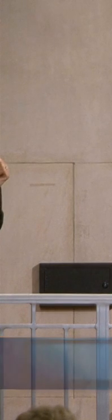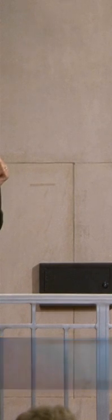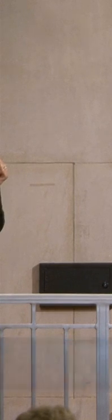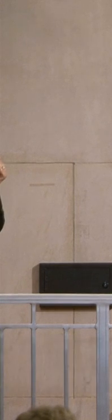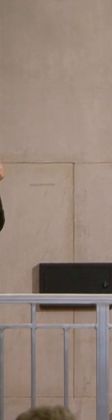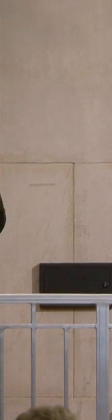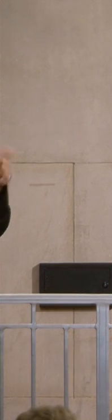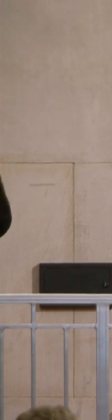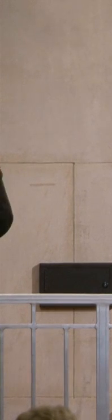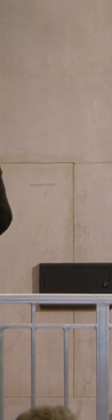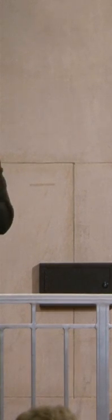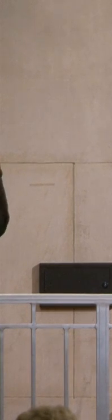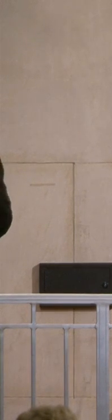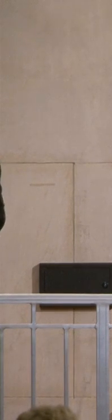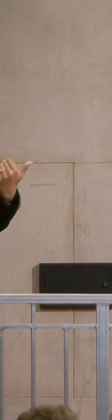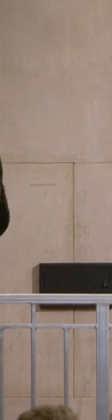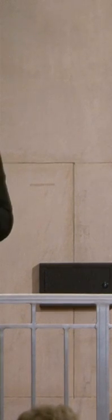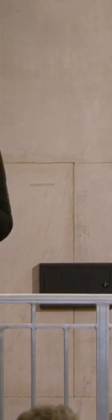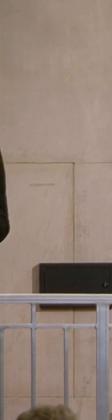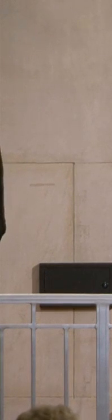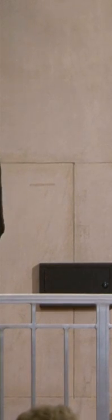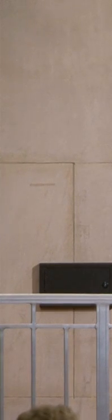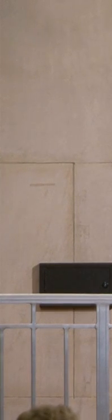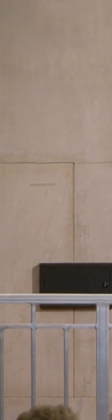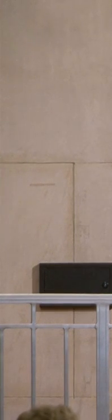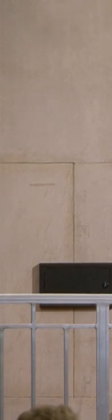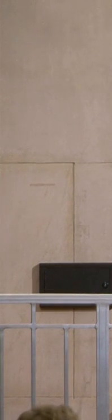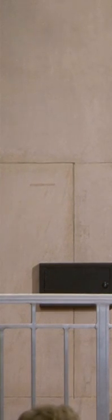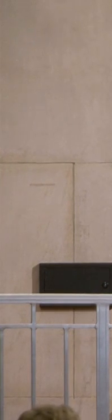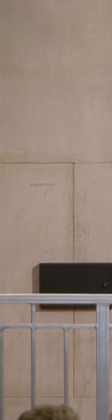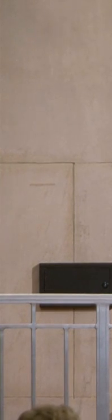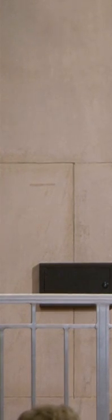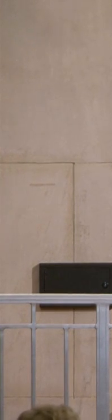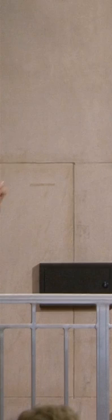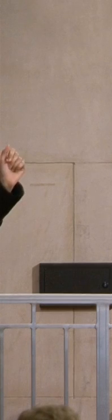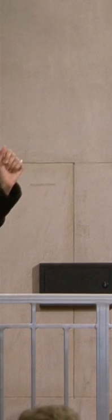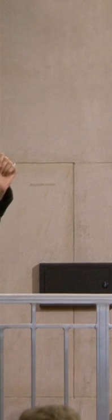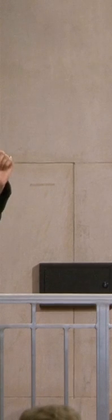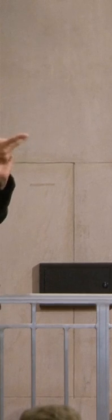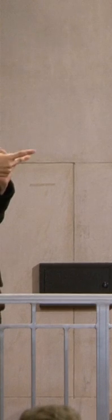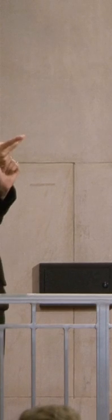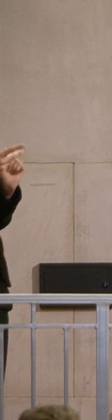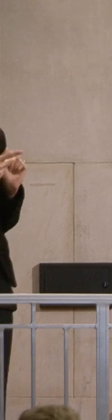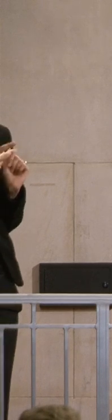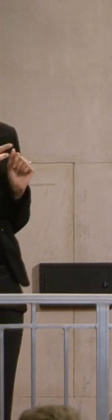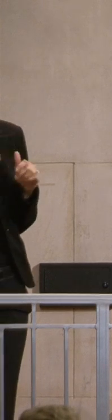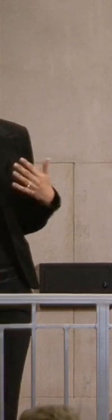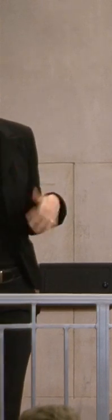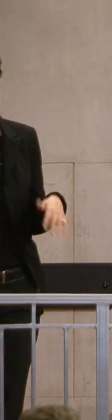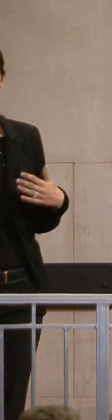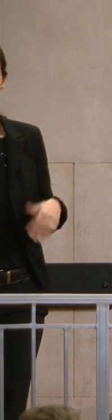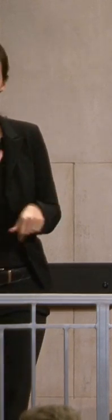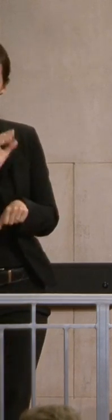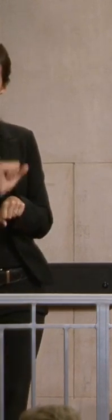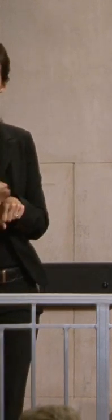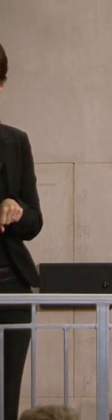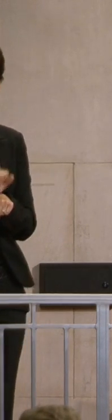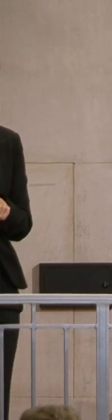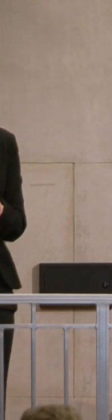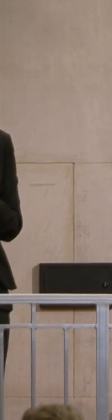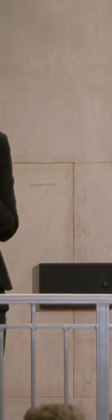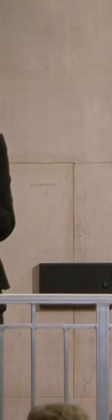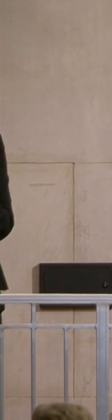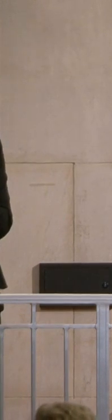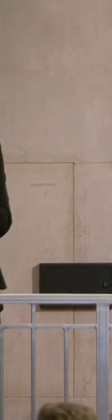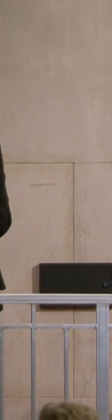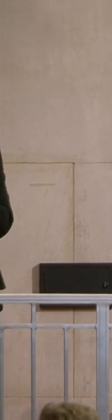award recipients today. And I have to tell you, my pride in them is just boundless for the work that they do on behalf